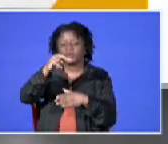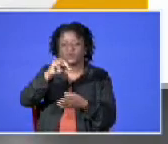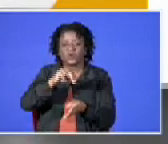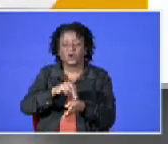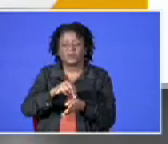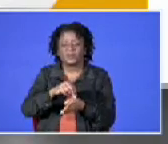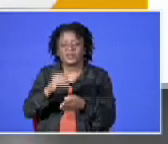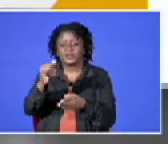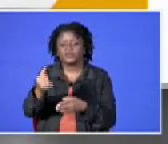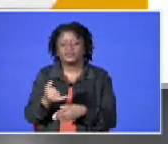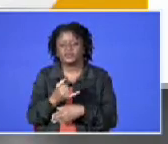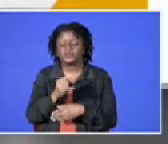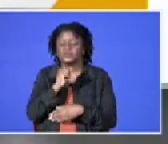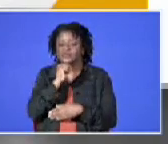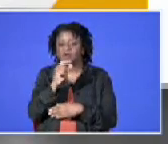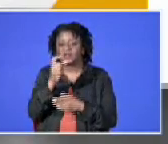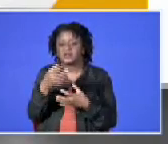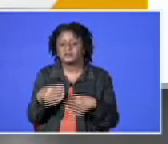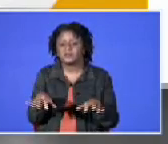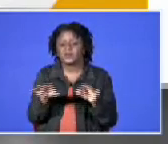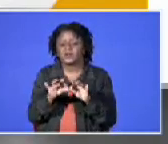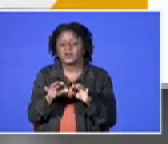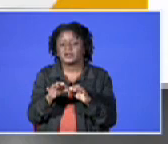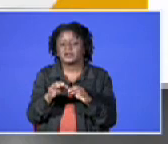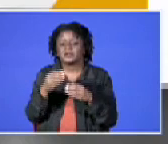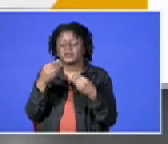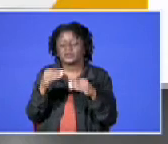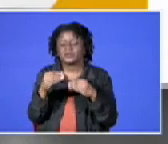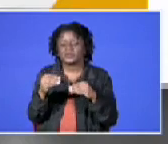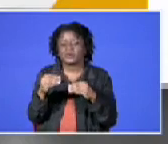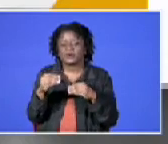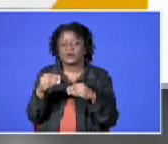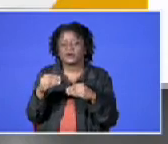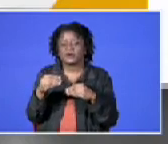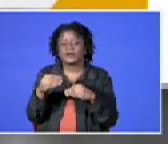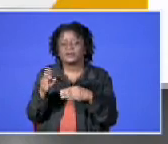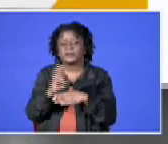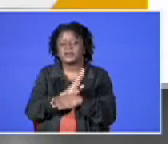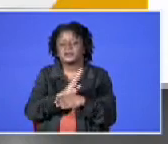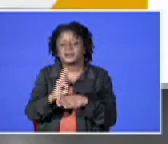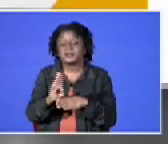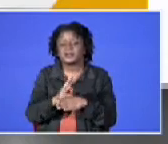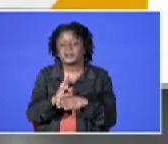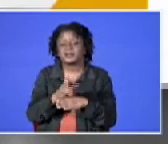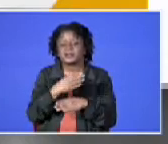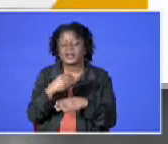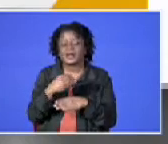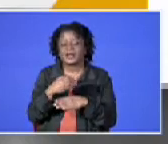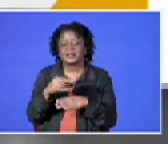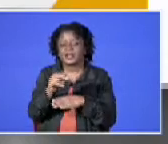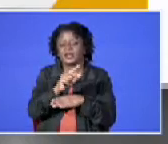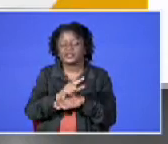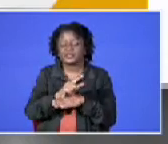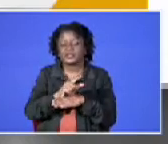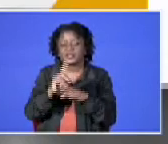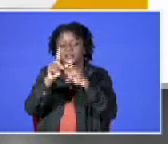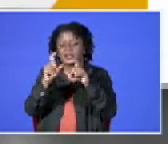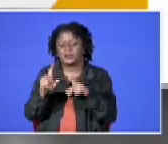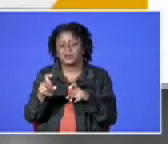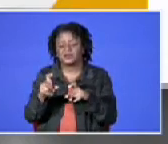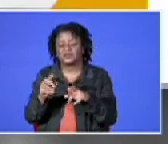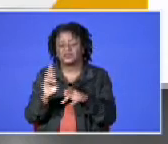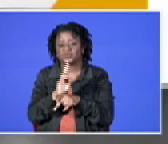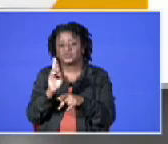non-essential storefront business operations and limited educational operations like national examinations based on social distancing and